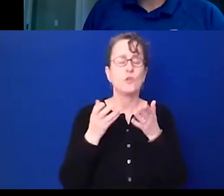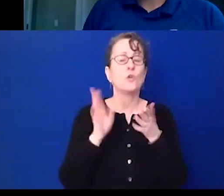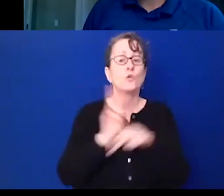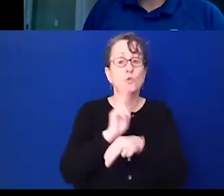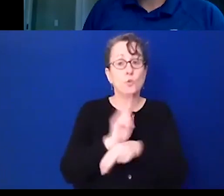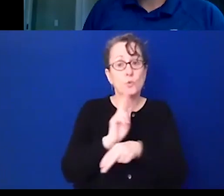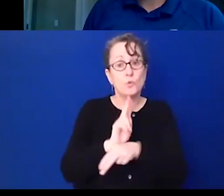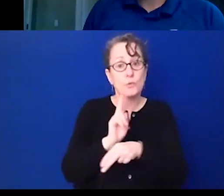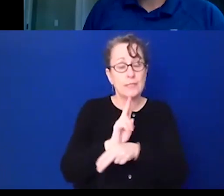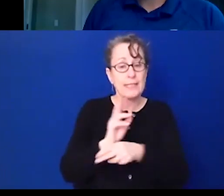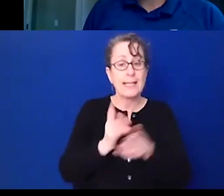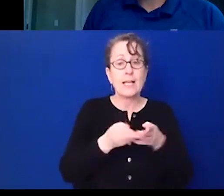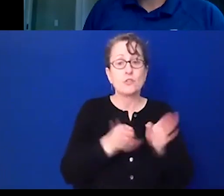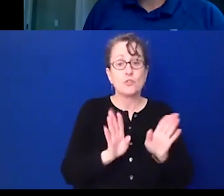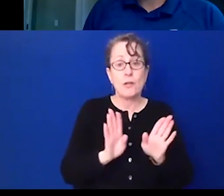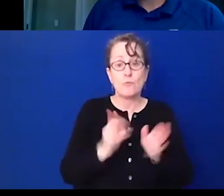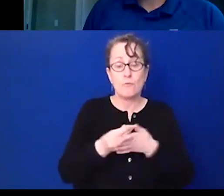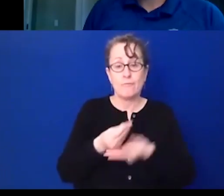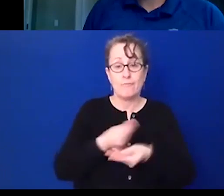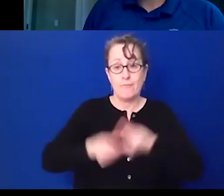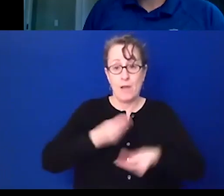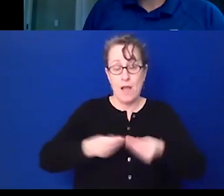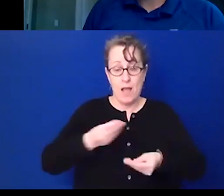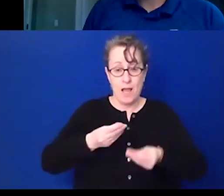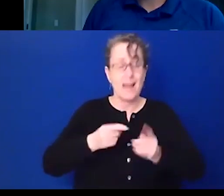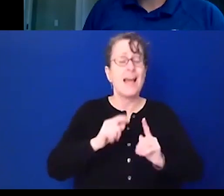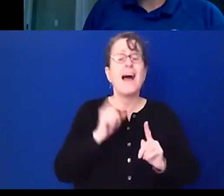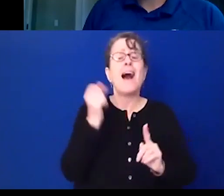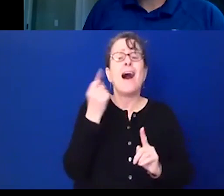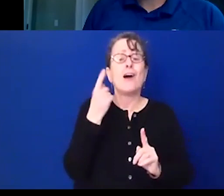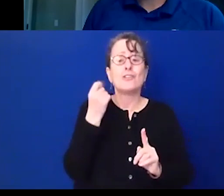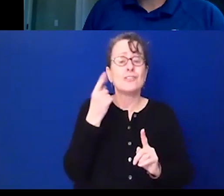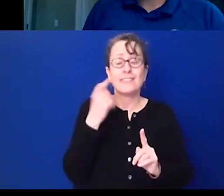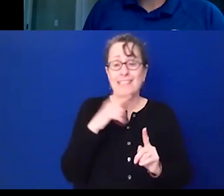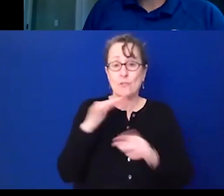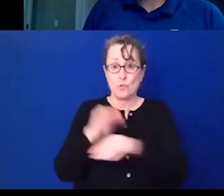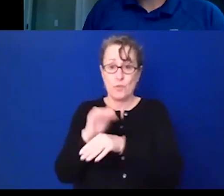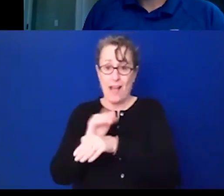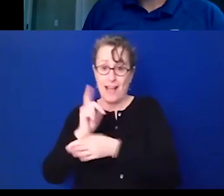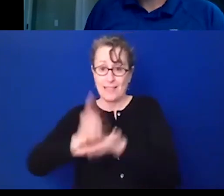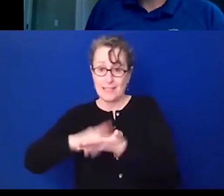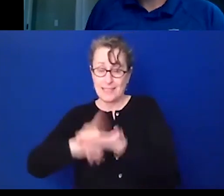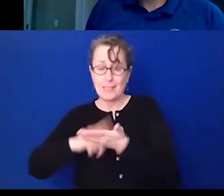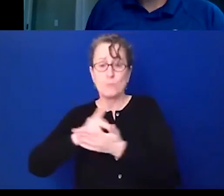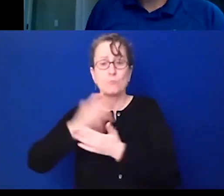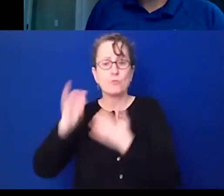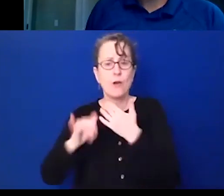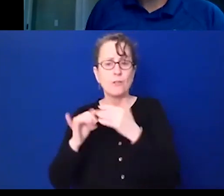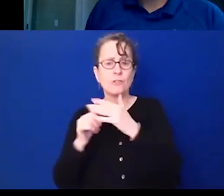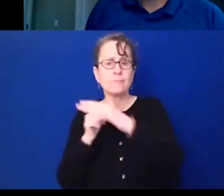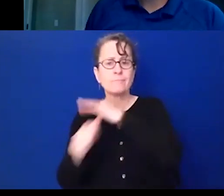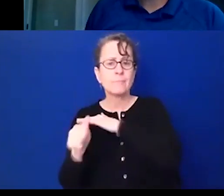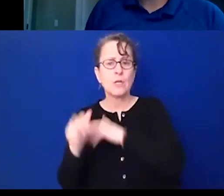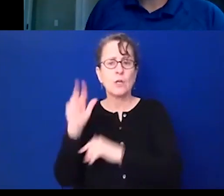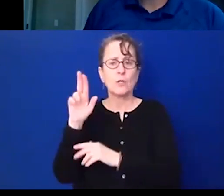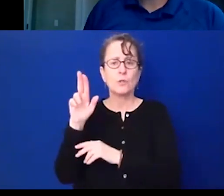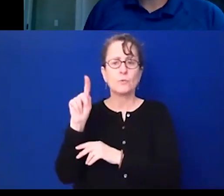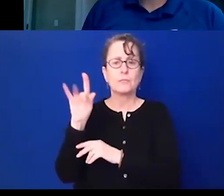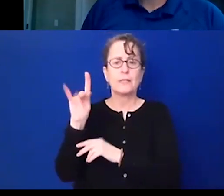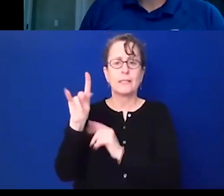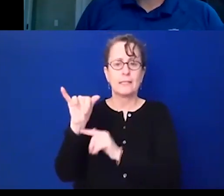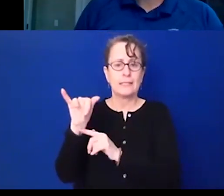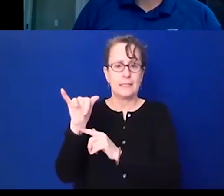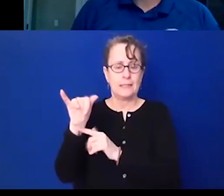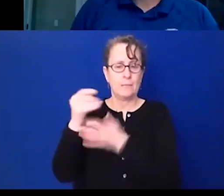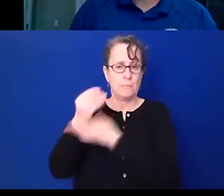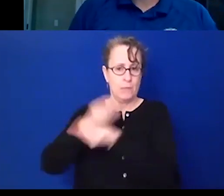we're talking about the utilities fund. So that's why you're hearing about pump stations and pipes and things that aren't sidewalks. But we have in